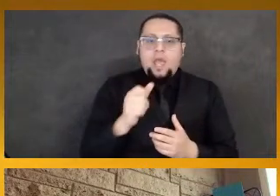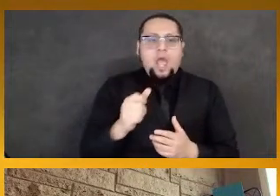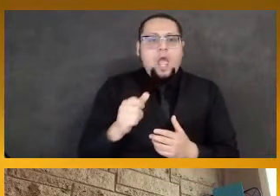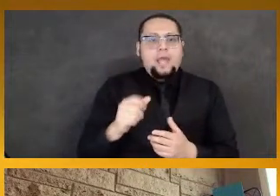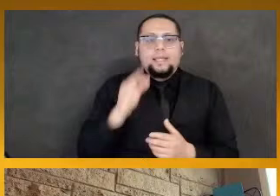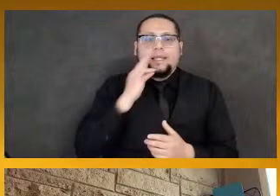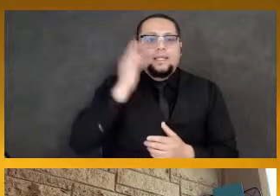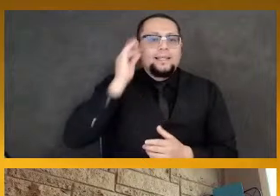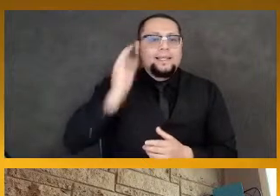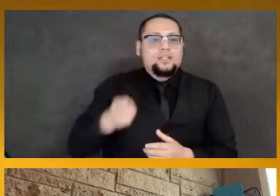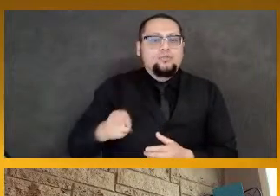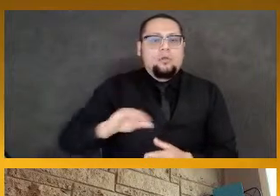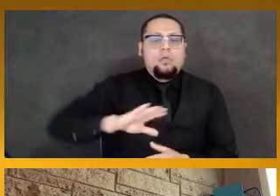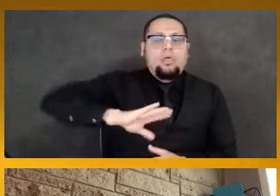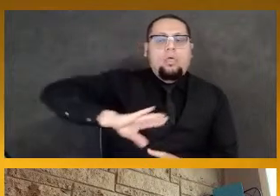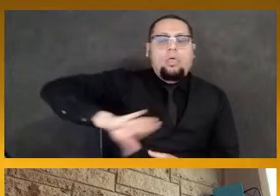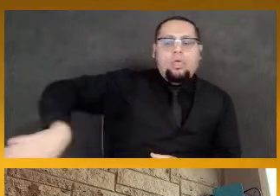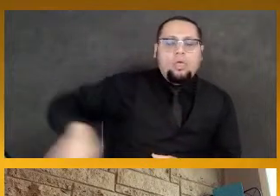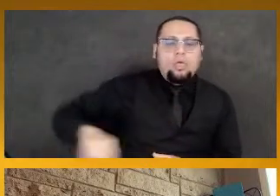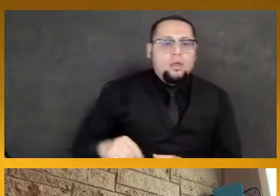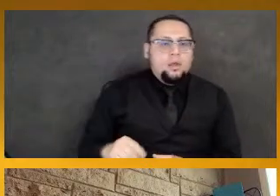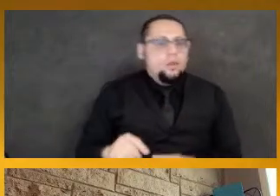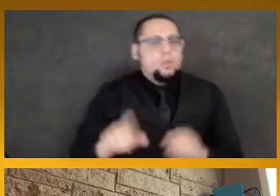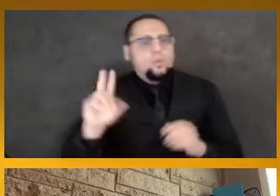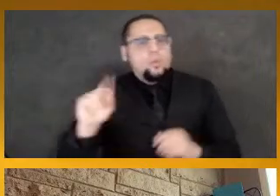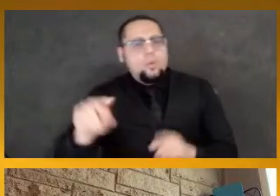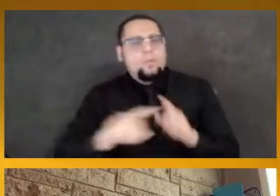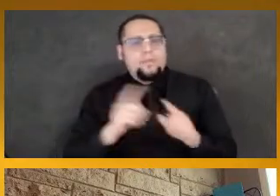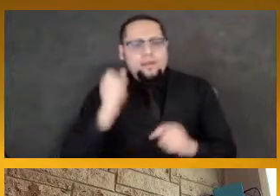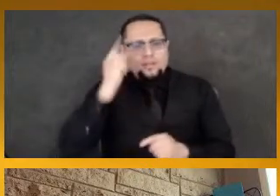Indian mythology, but to living indigenous communities